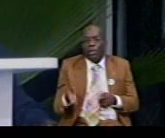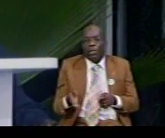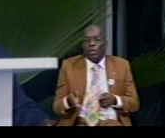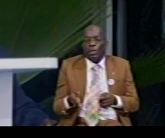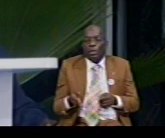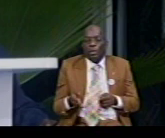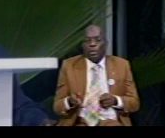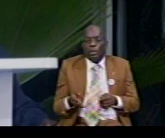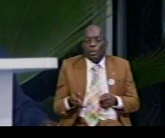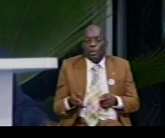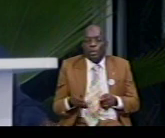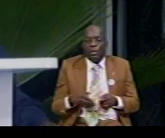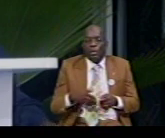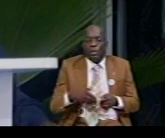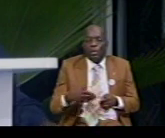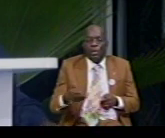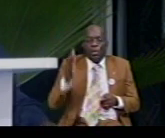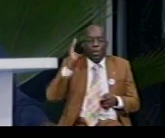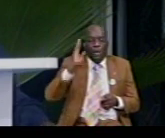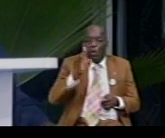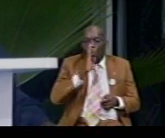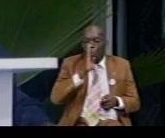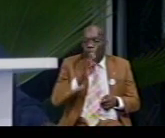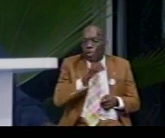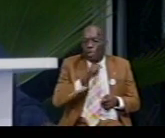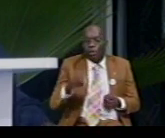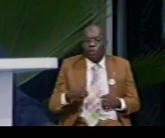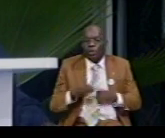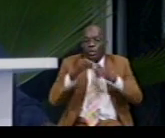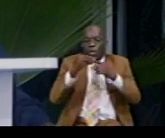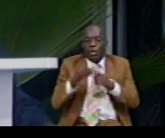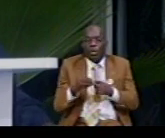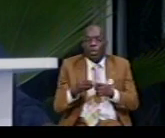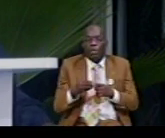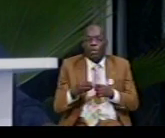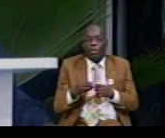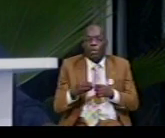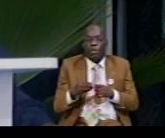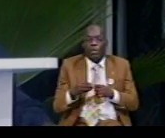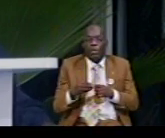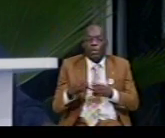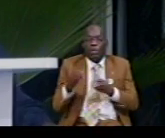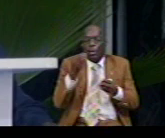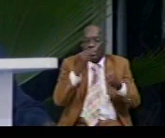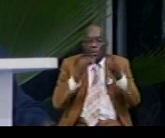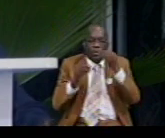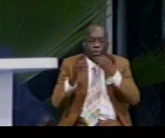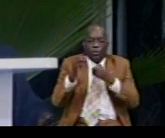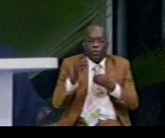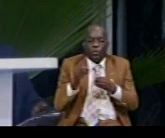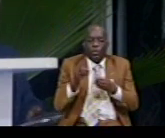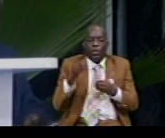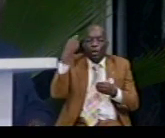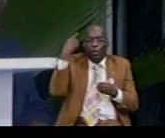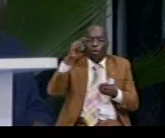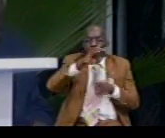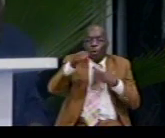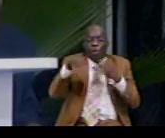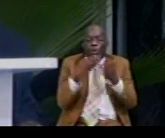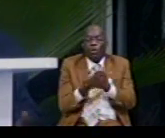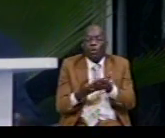will be a special banquet for all those who gave their lives to the